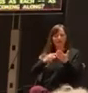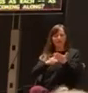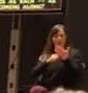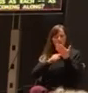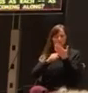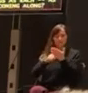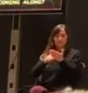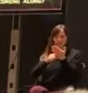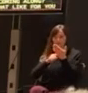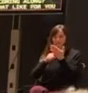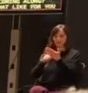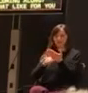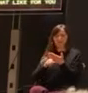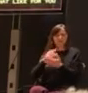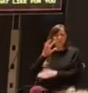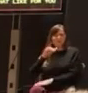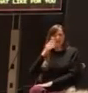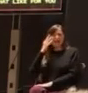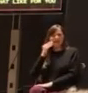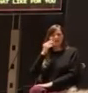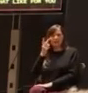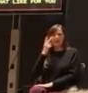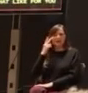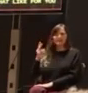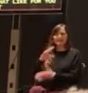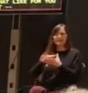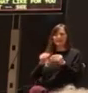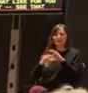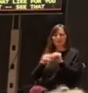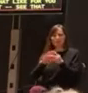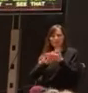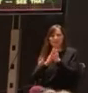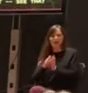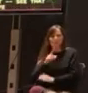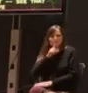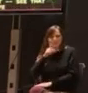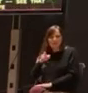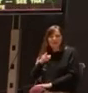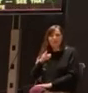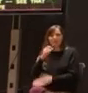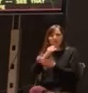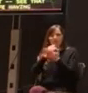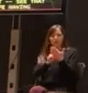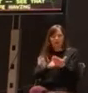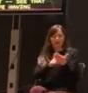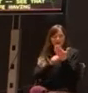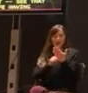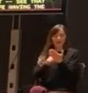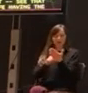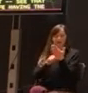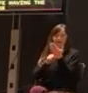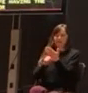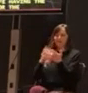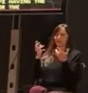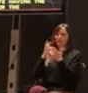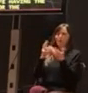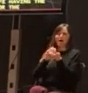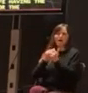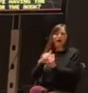you to see that come to life, having the drawings for the book? What was that like for Mary?